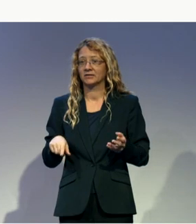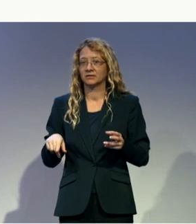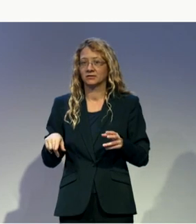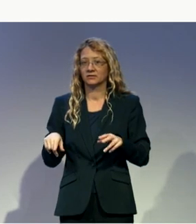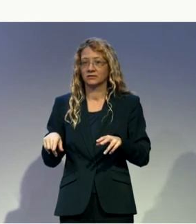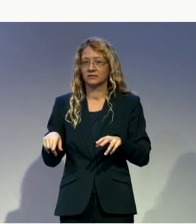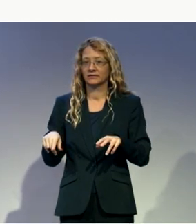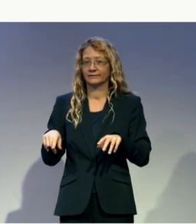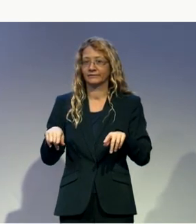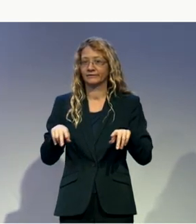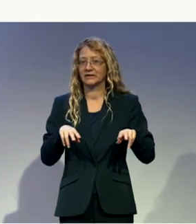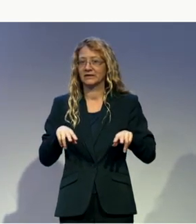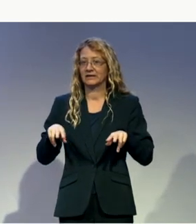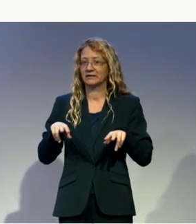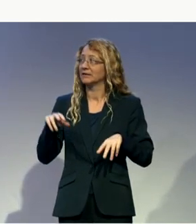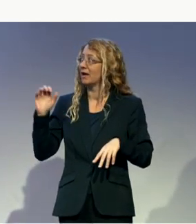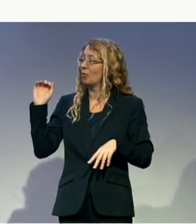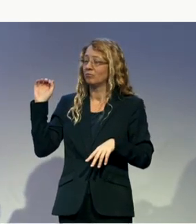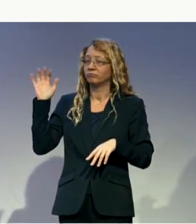happen.